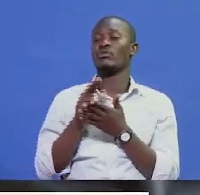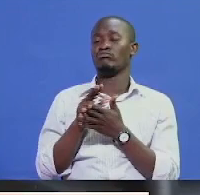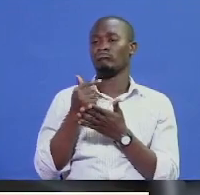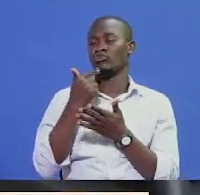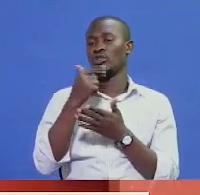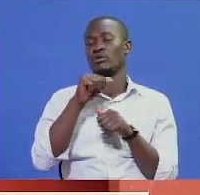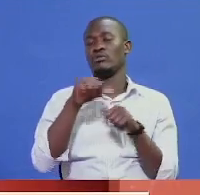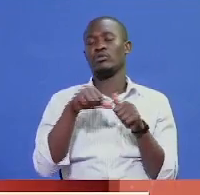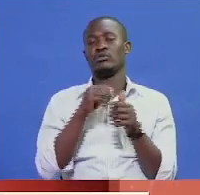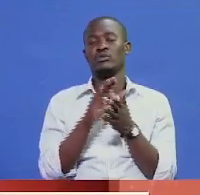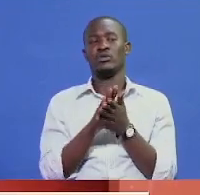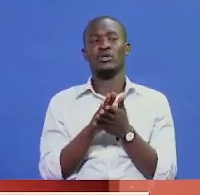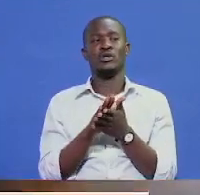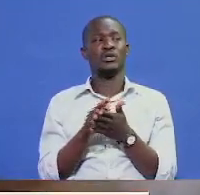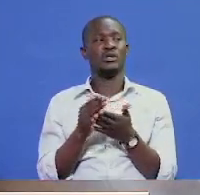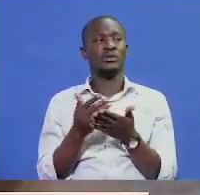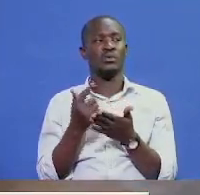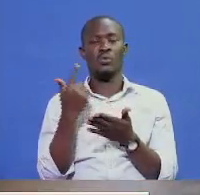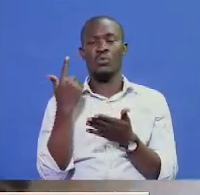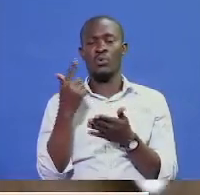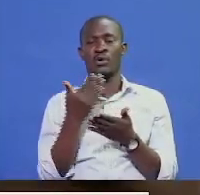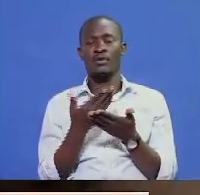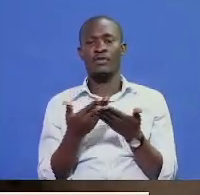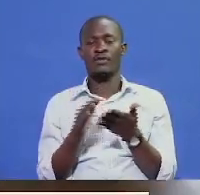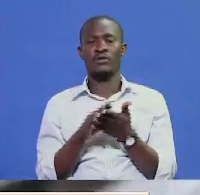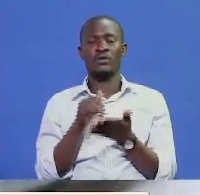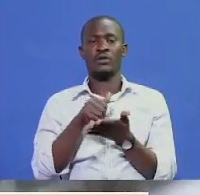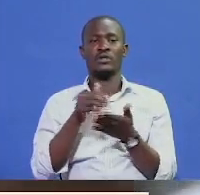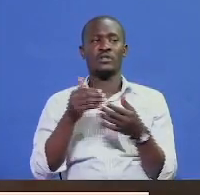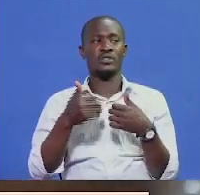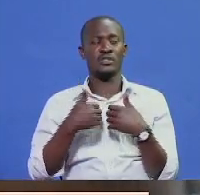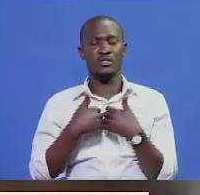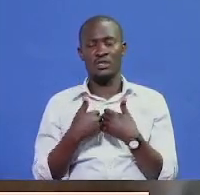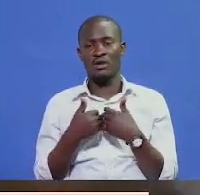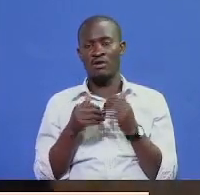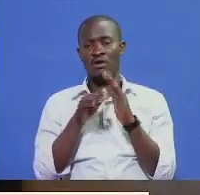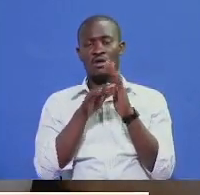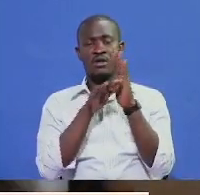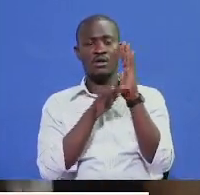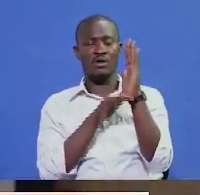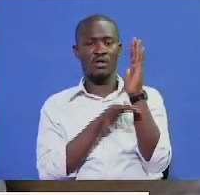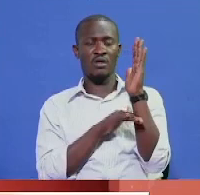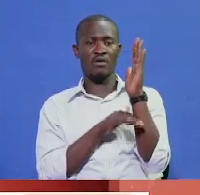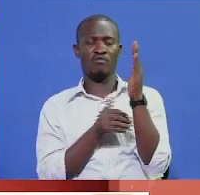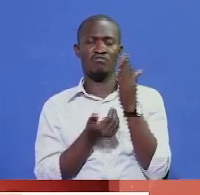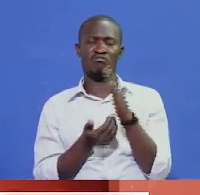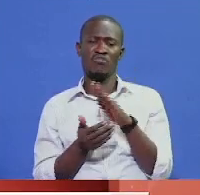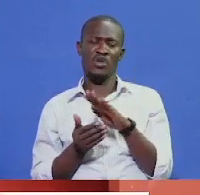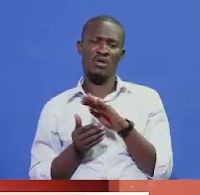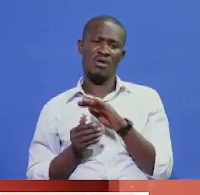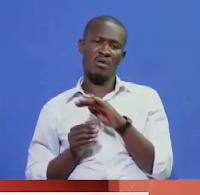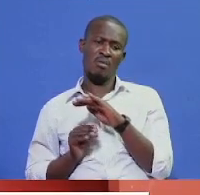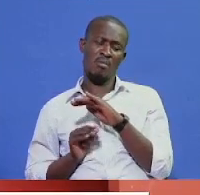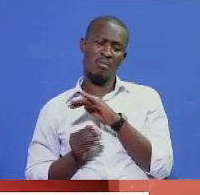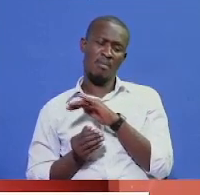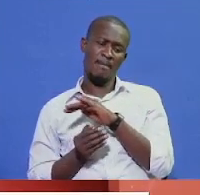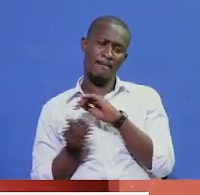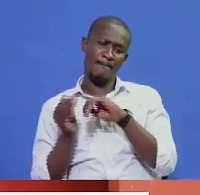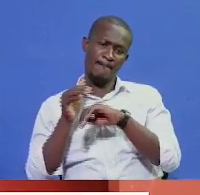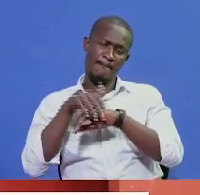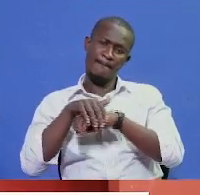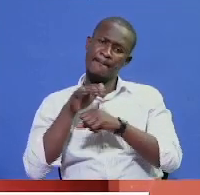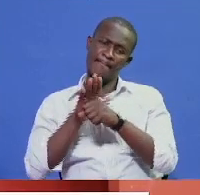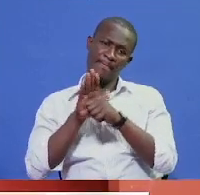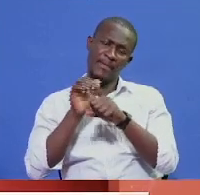kusimulia. So one thing, it has reduced my cramping. You know, I usually cramp a lot during my